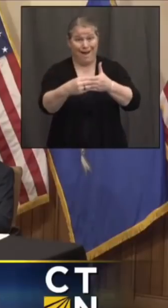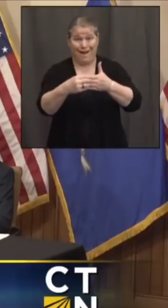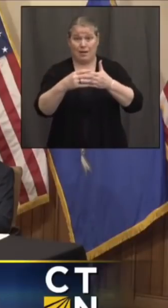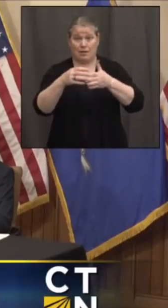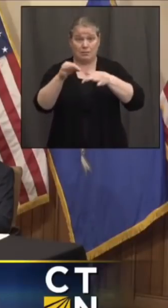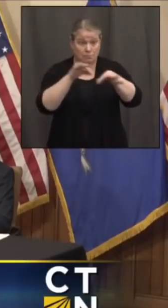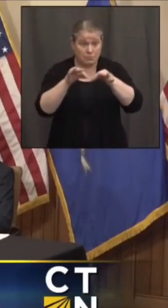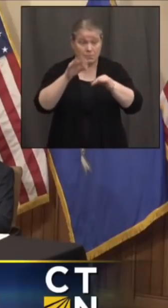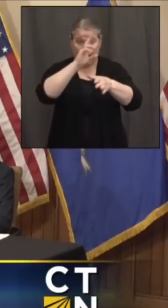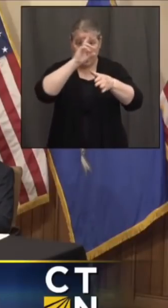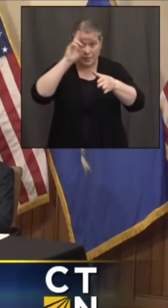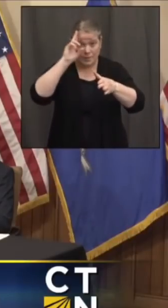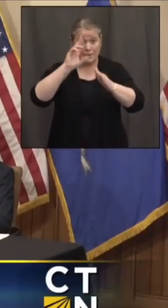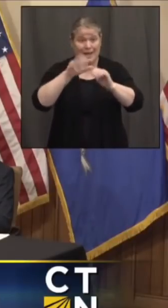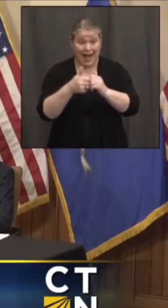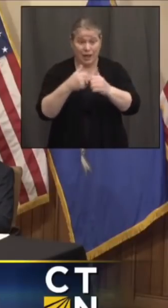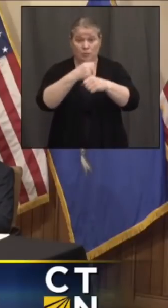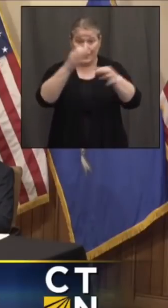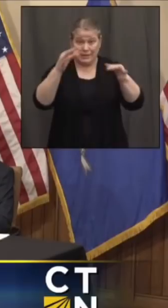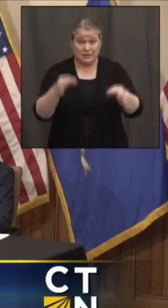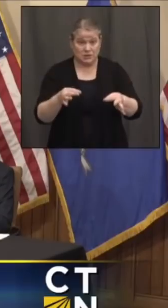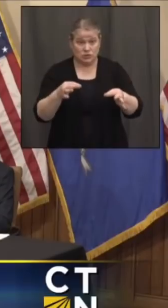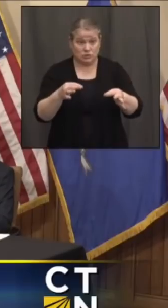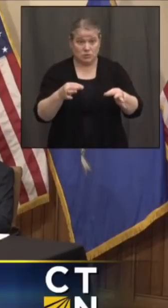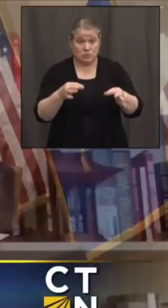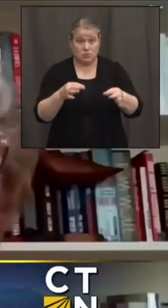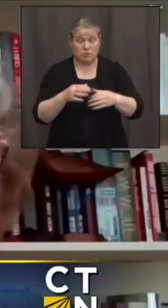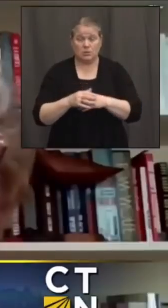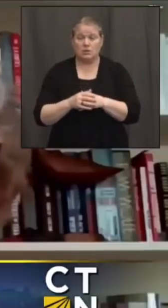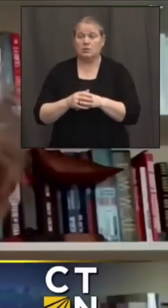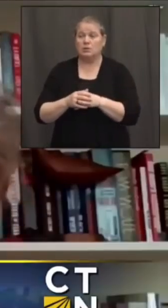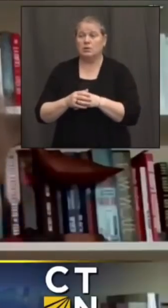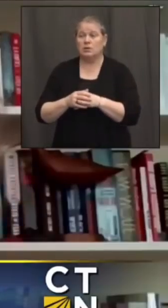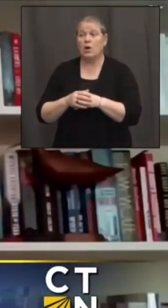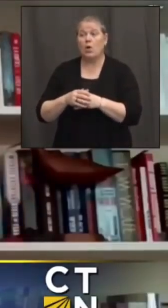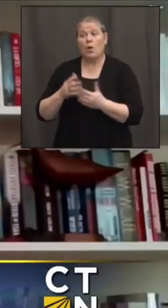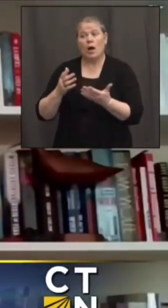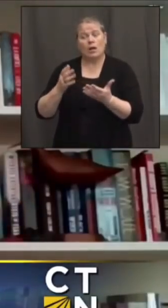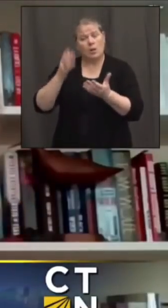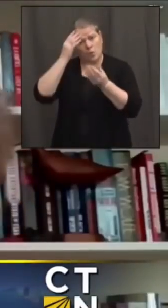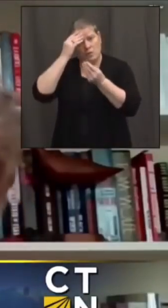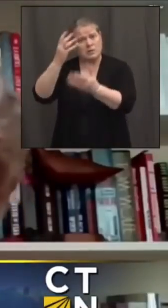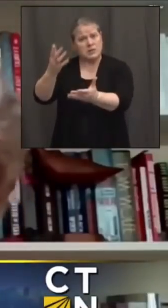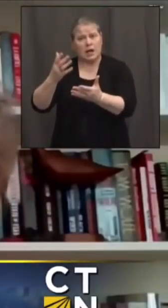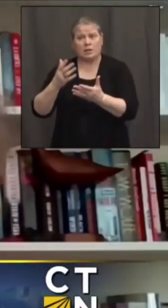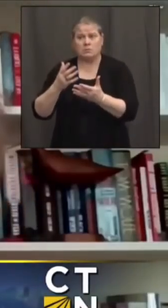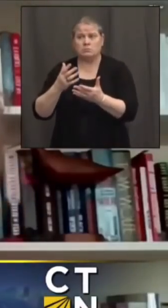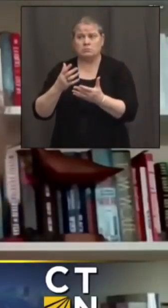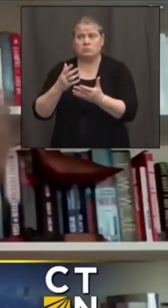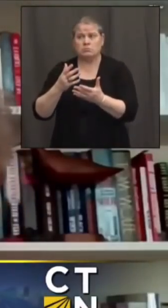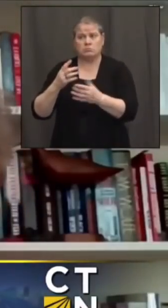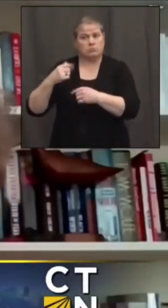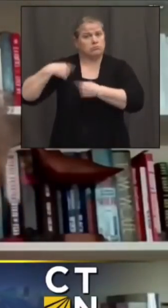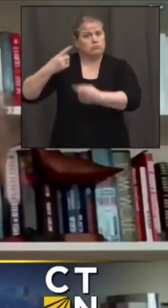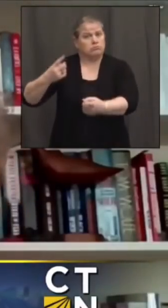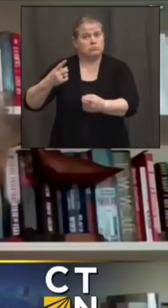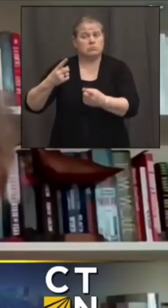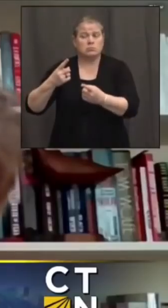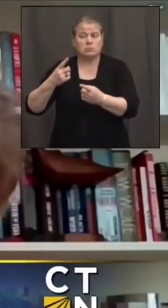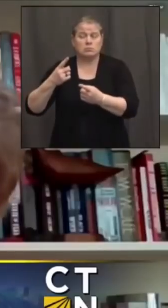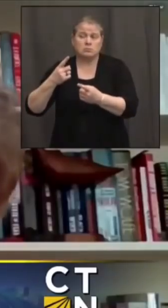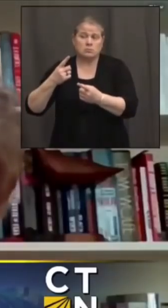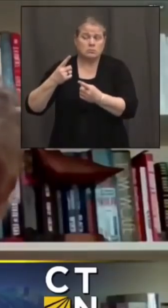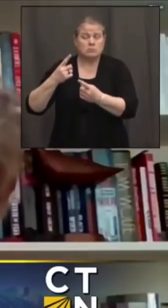the hospitals to use to make those decisions? What we have said, and we've been planning for a while now, that we would revisit sort of the